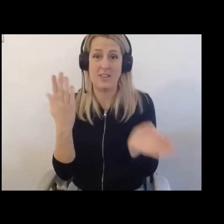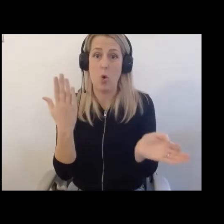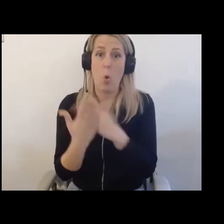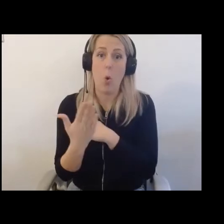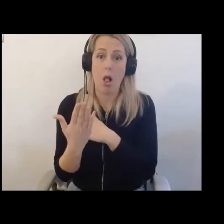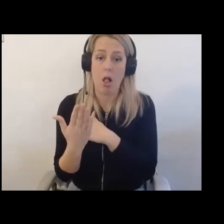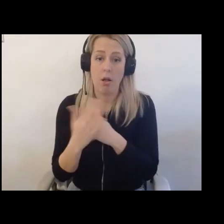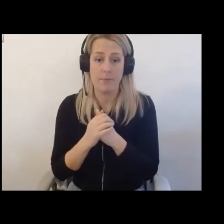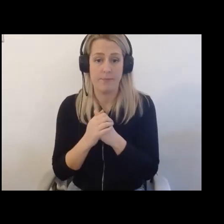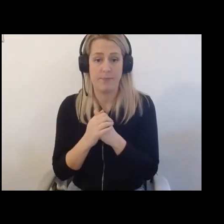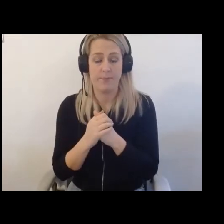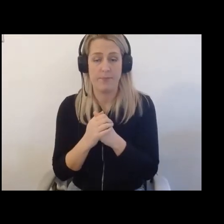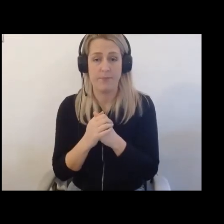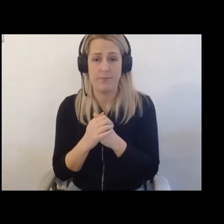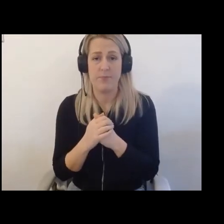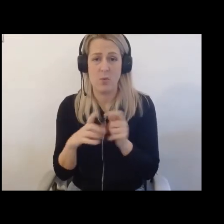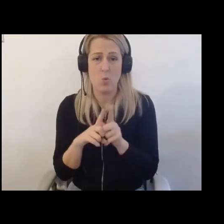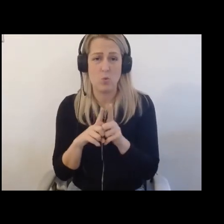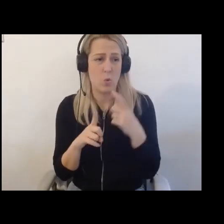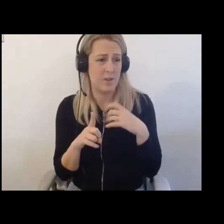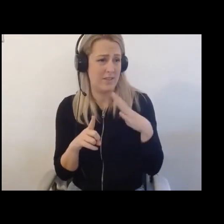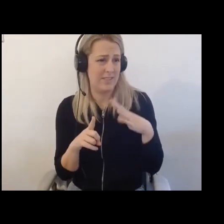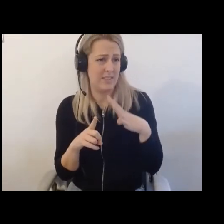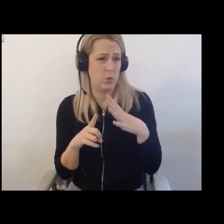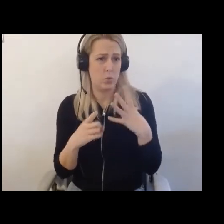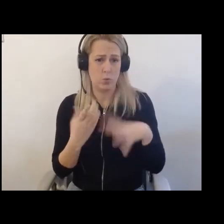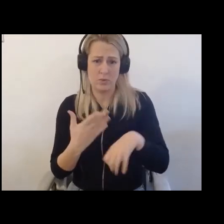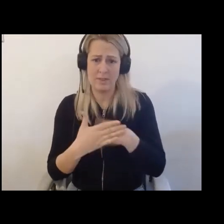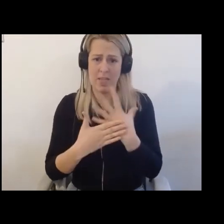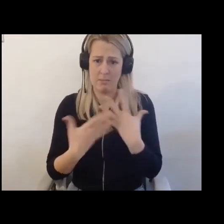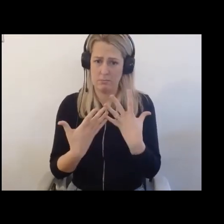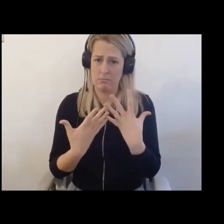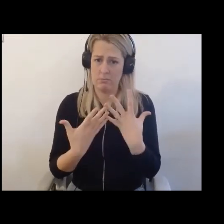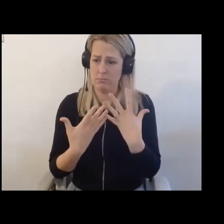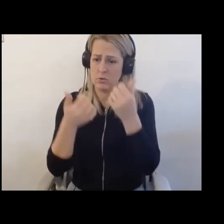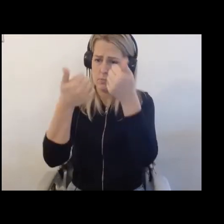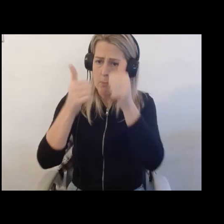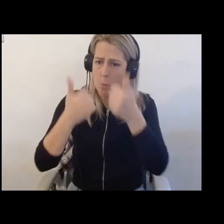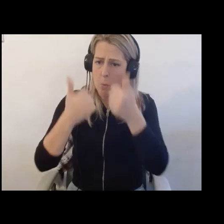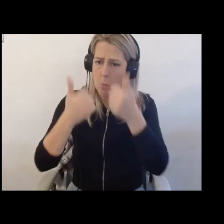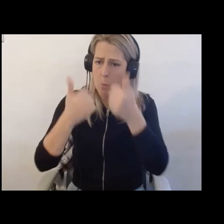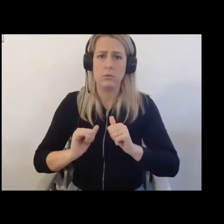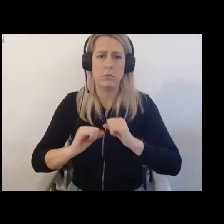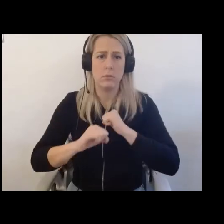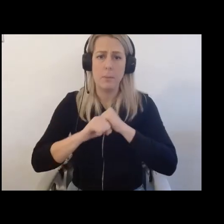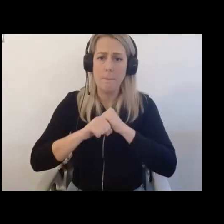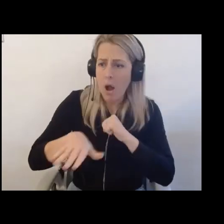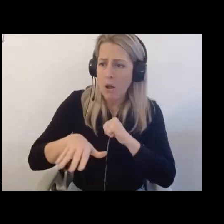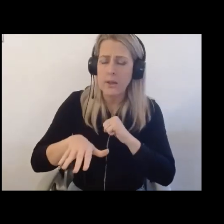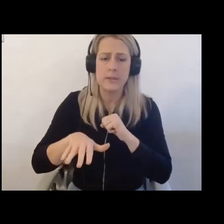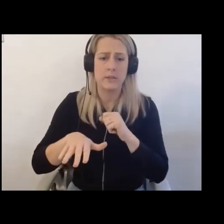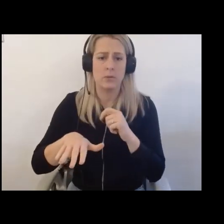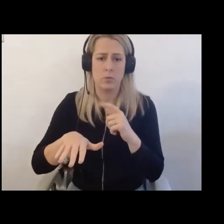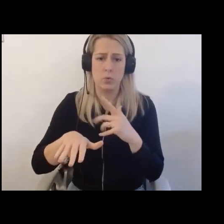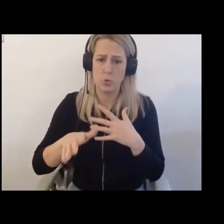shape markets to systematically improve the provision of inclusive education, and very,